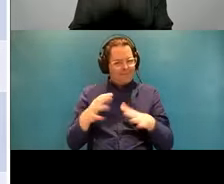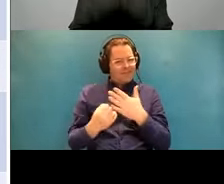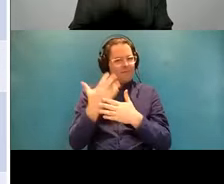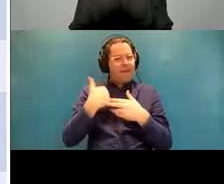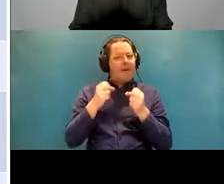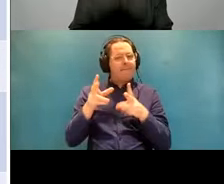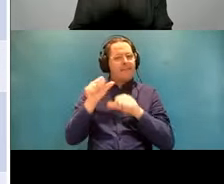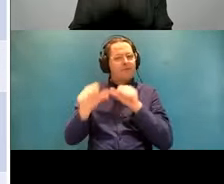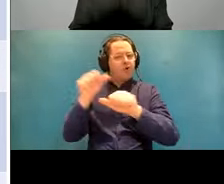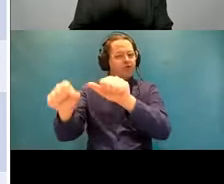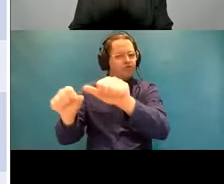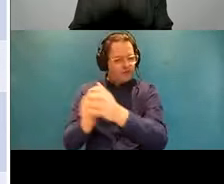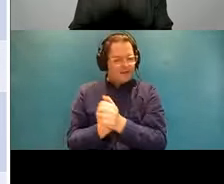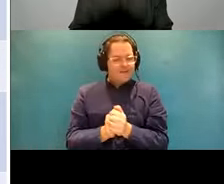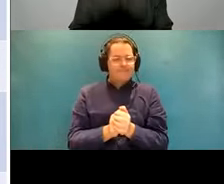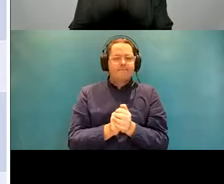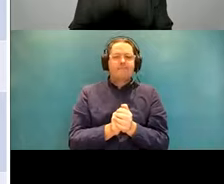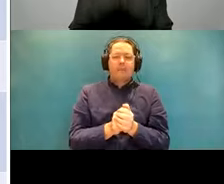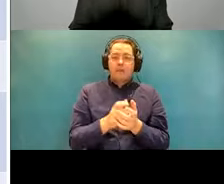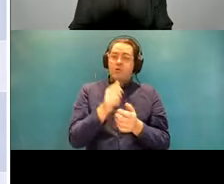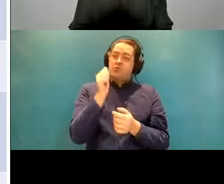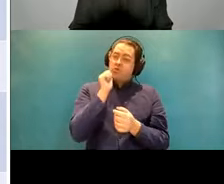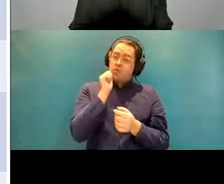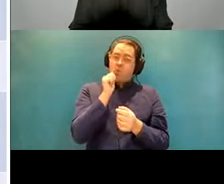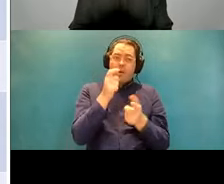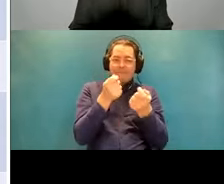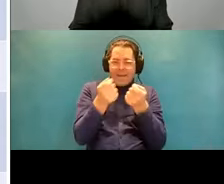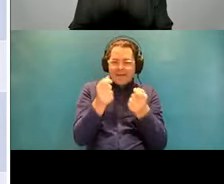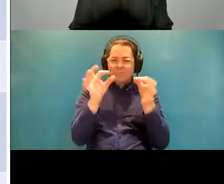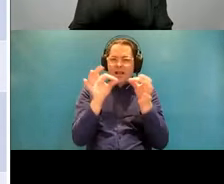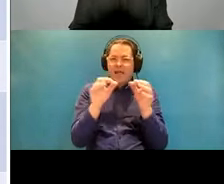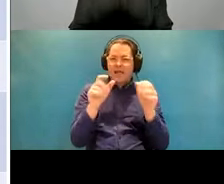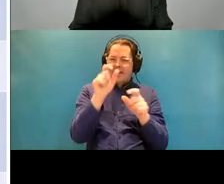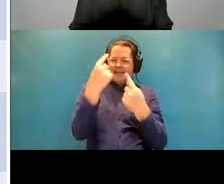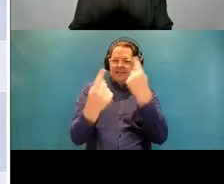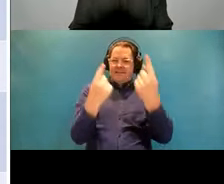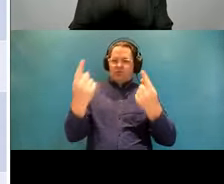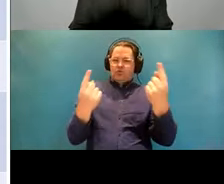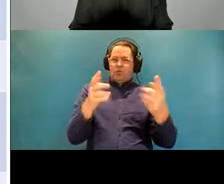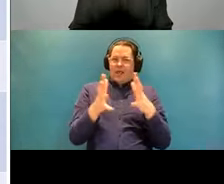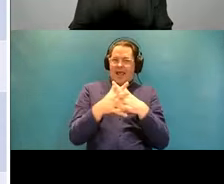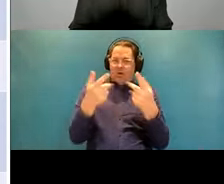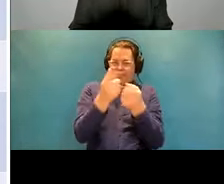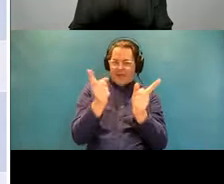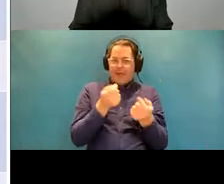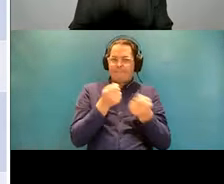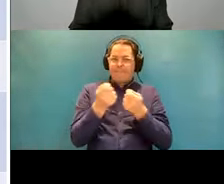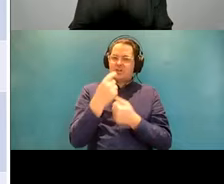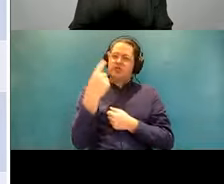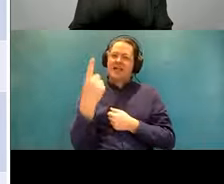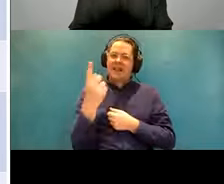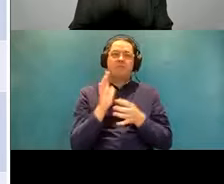And we know a lot about management at micro level. So we know a lot about how individuals manage themselves within these